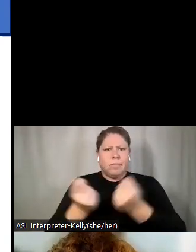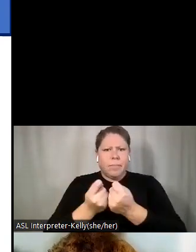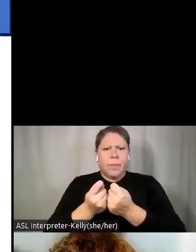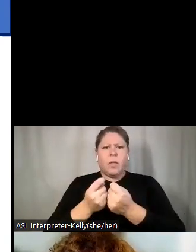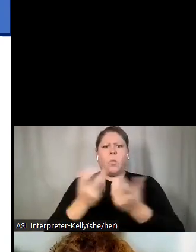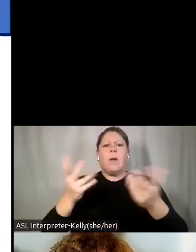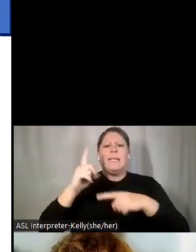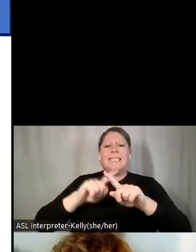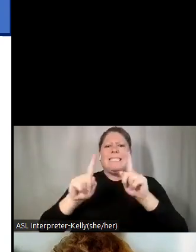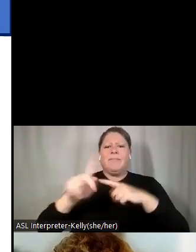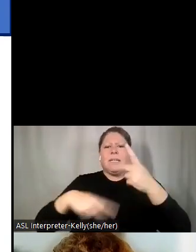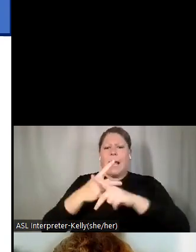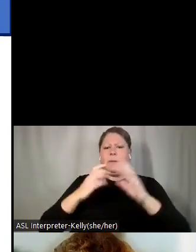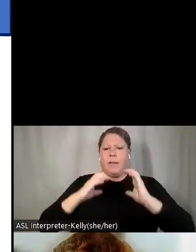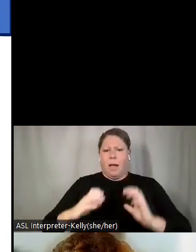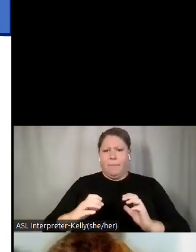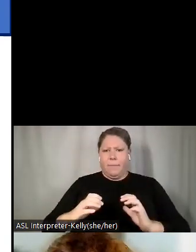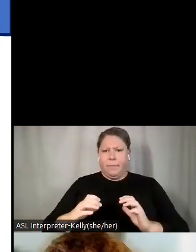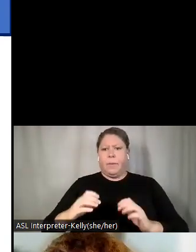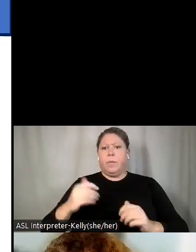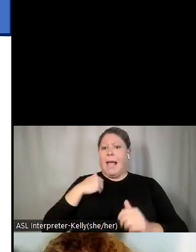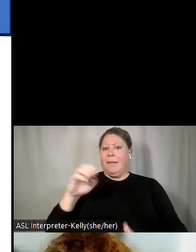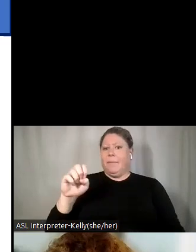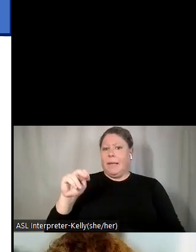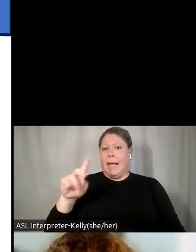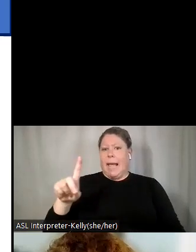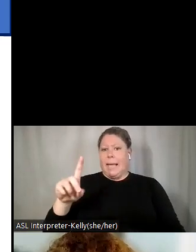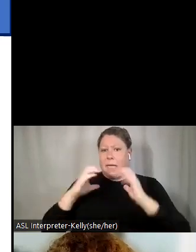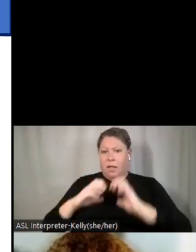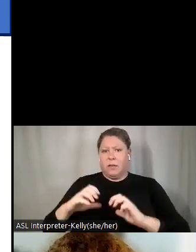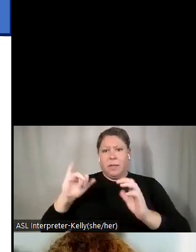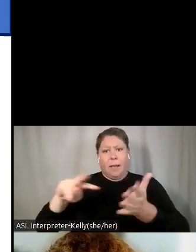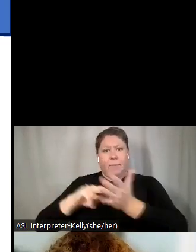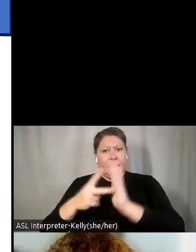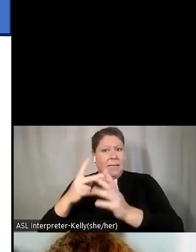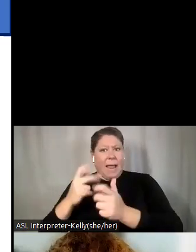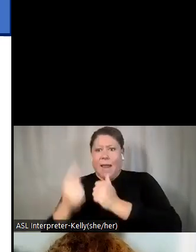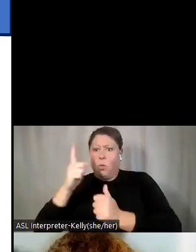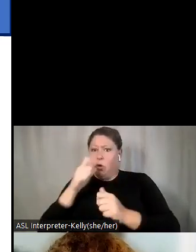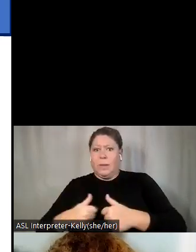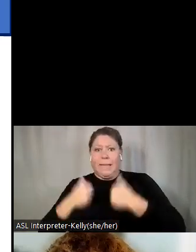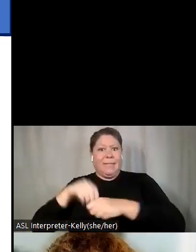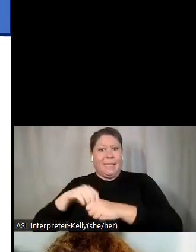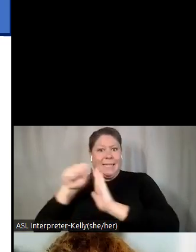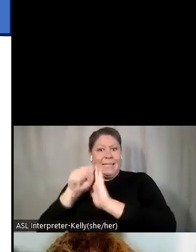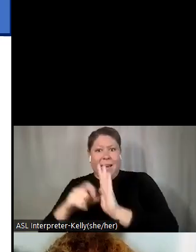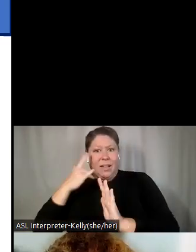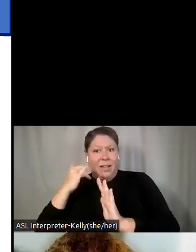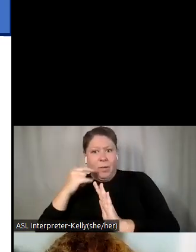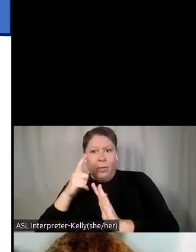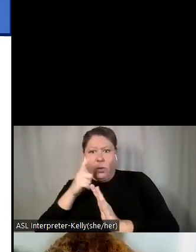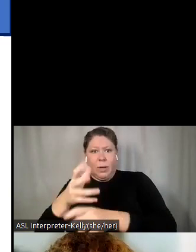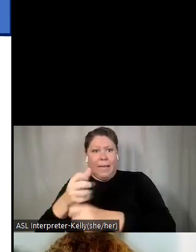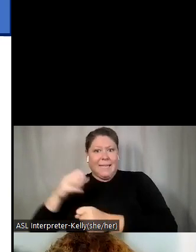customers that we have. We have end customers who are all of us who live within the state of California who receive the benefit of